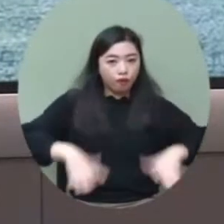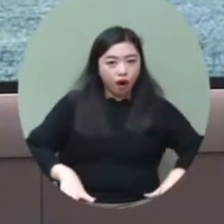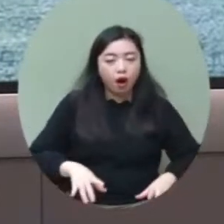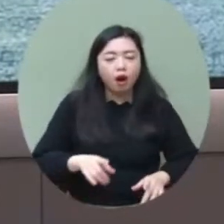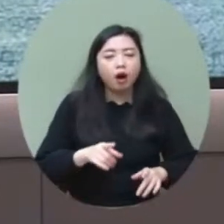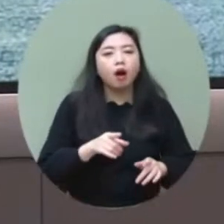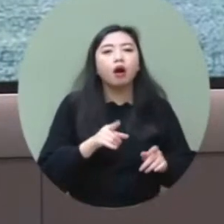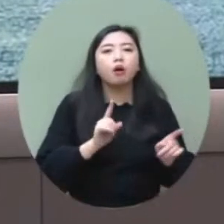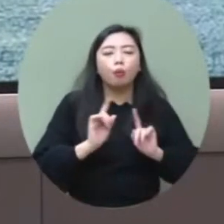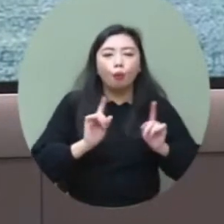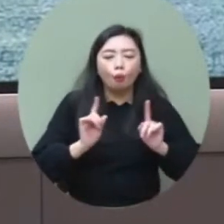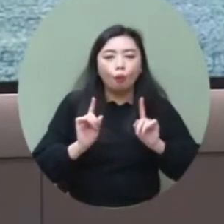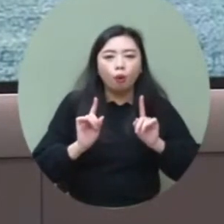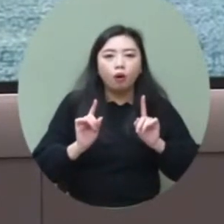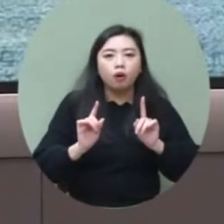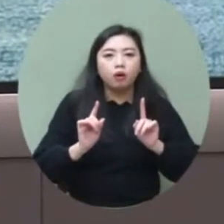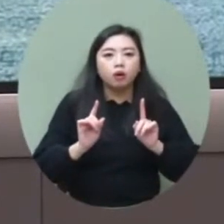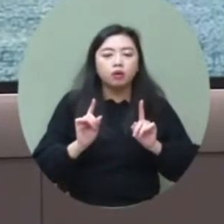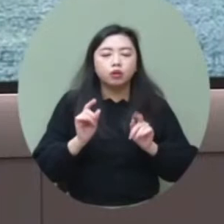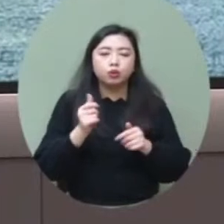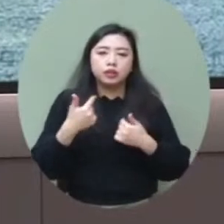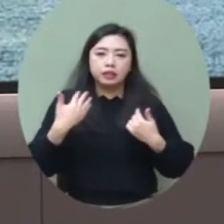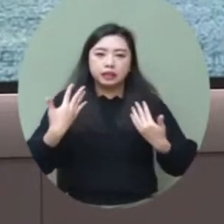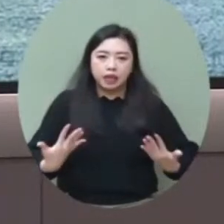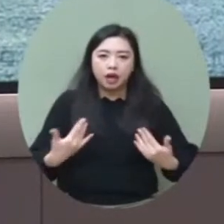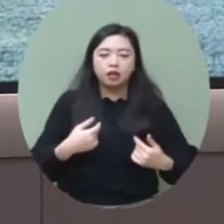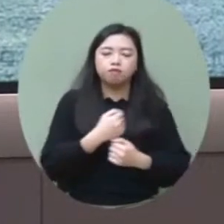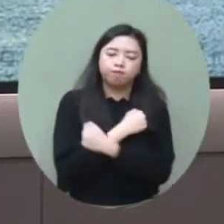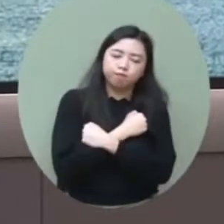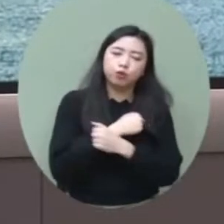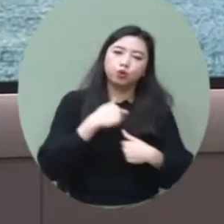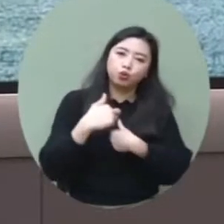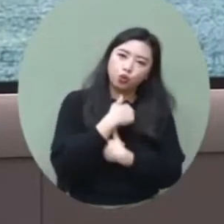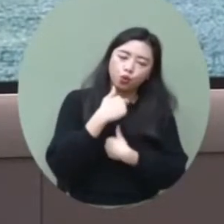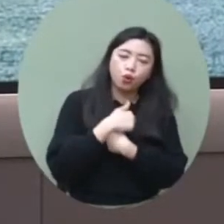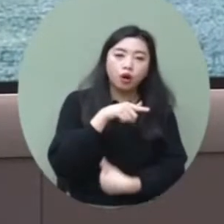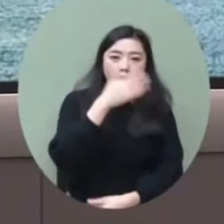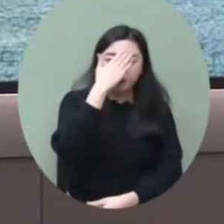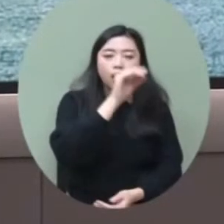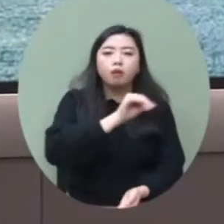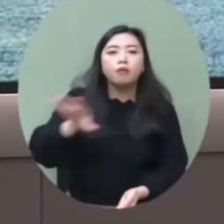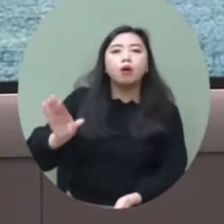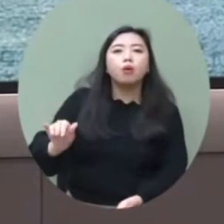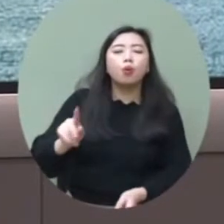our patients. And we are mainly looking at recovered patients,